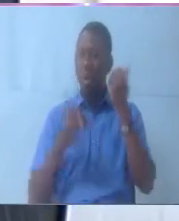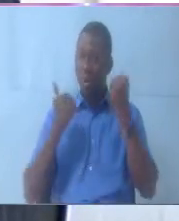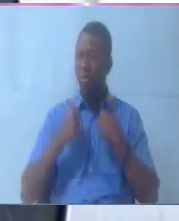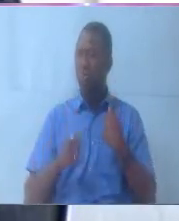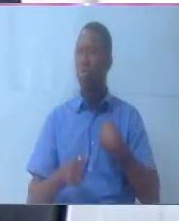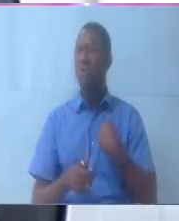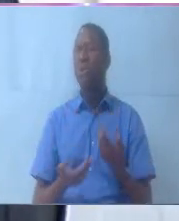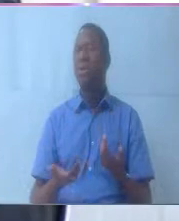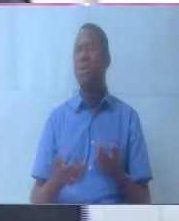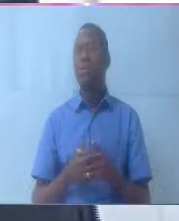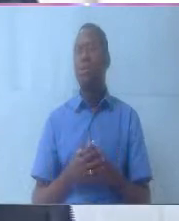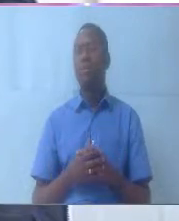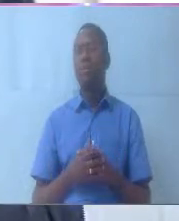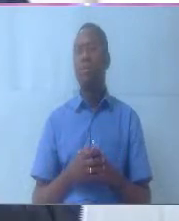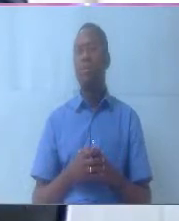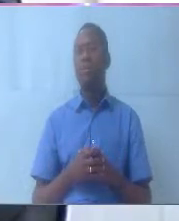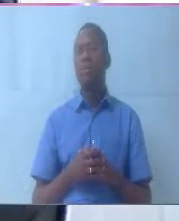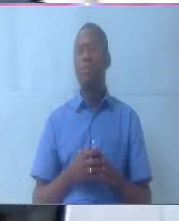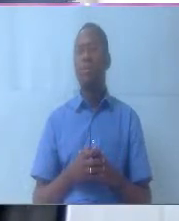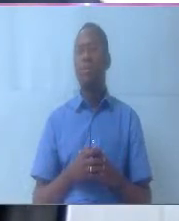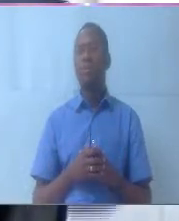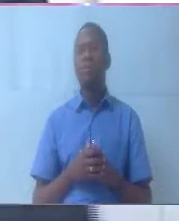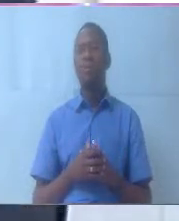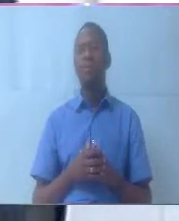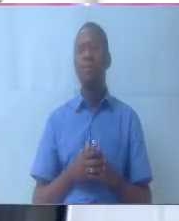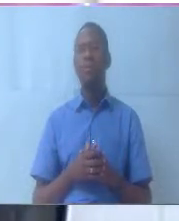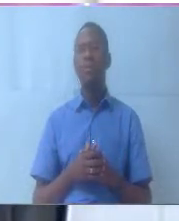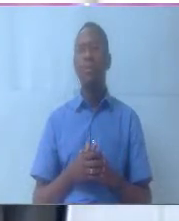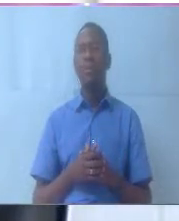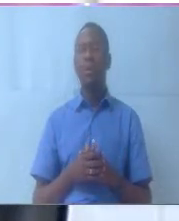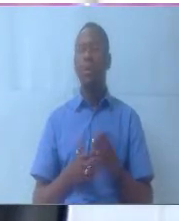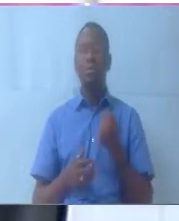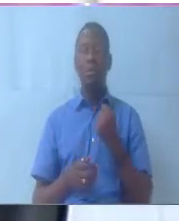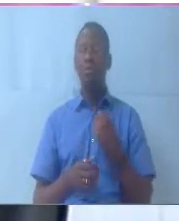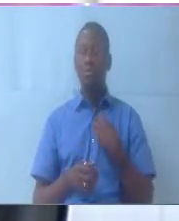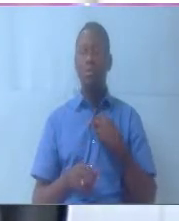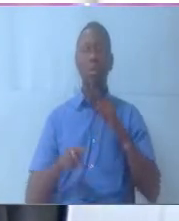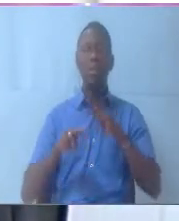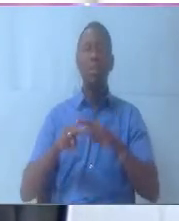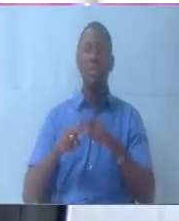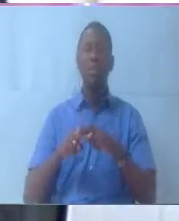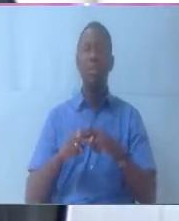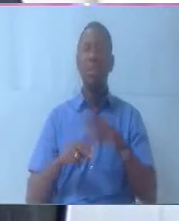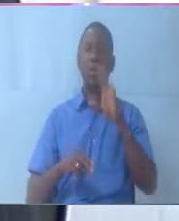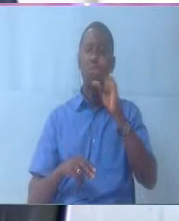I had presided a lot over their cases pending and I disposed of a lot of their cases.